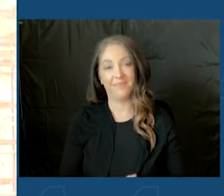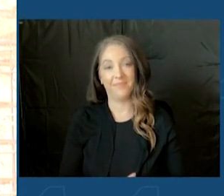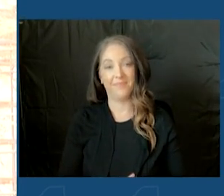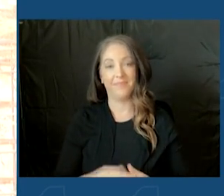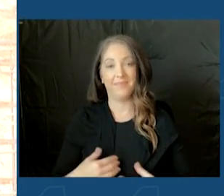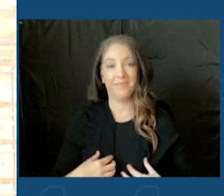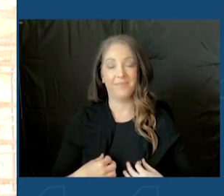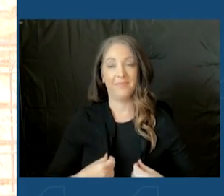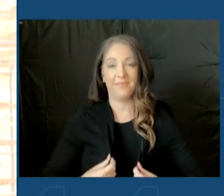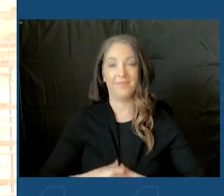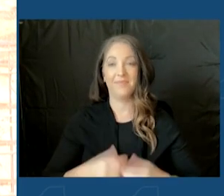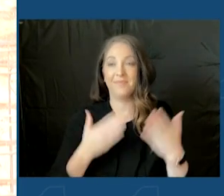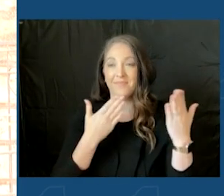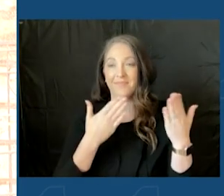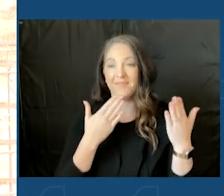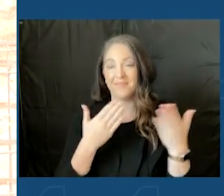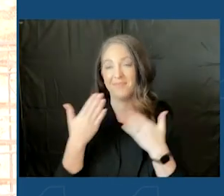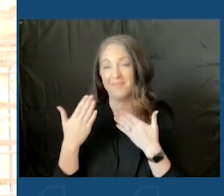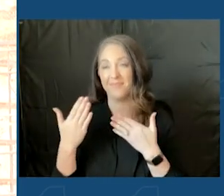Thank you.